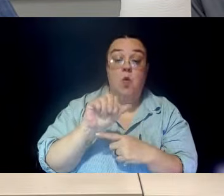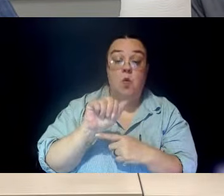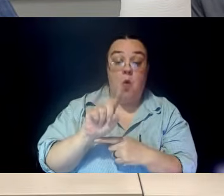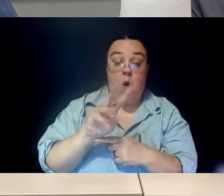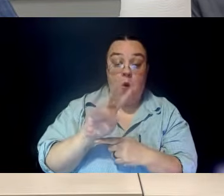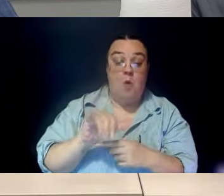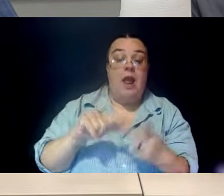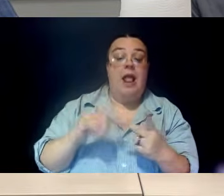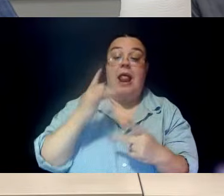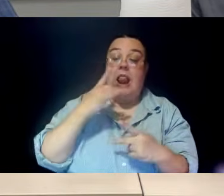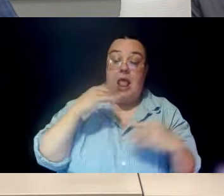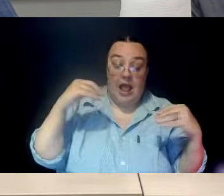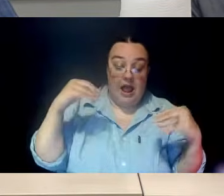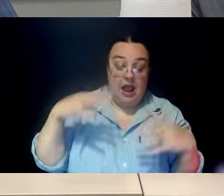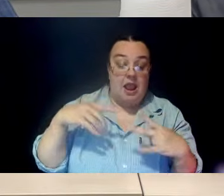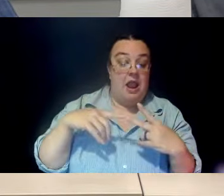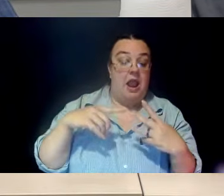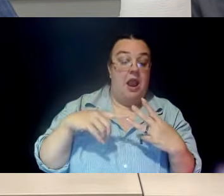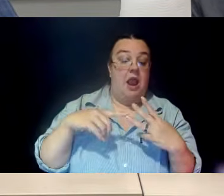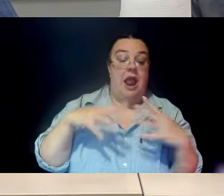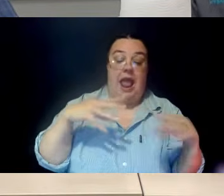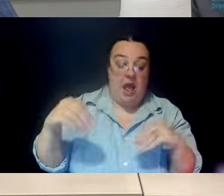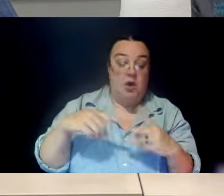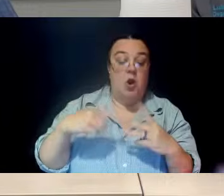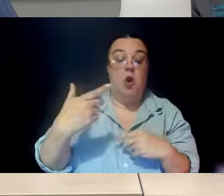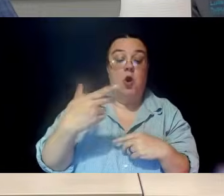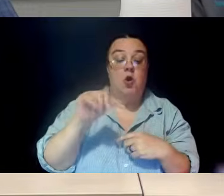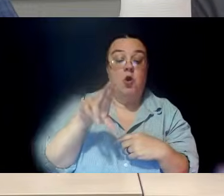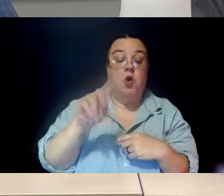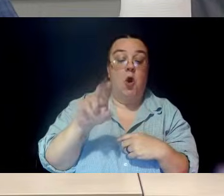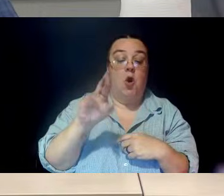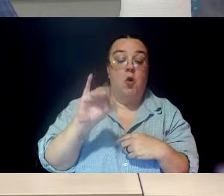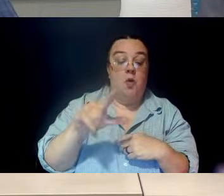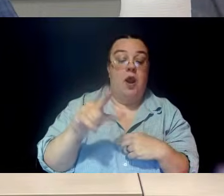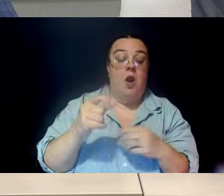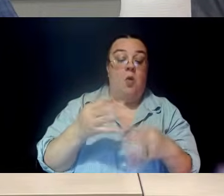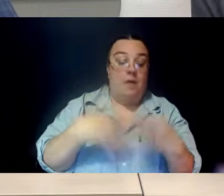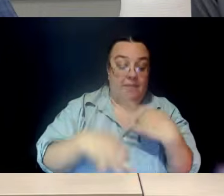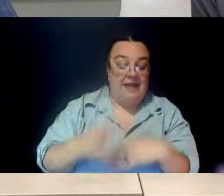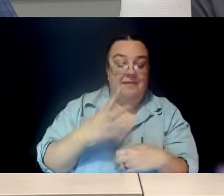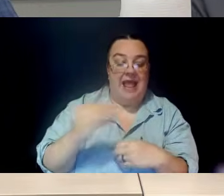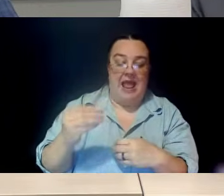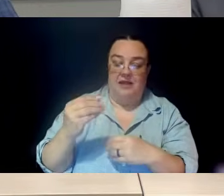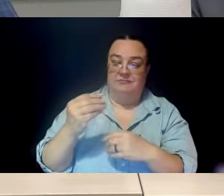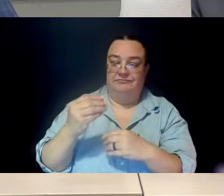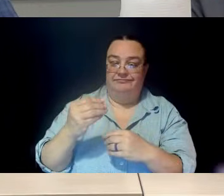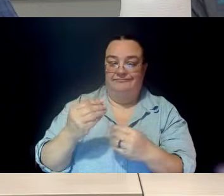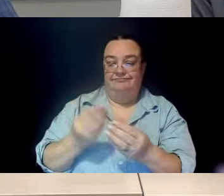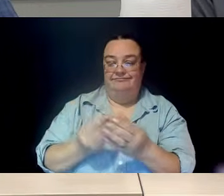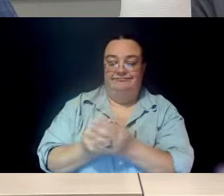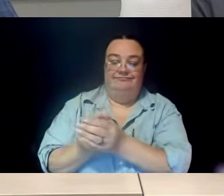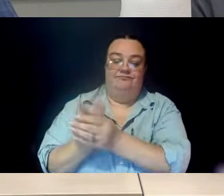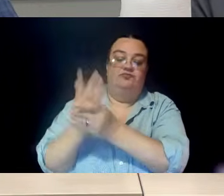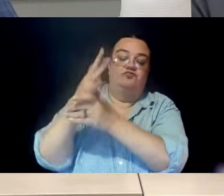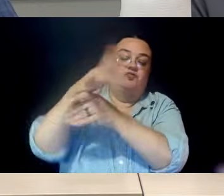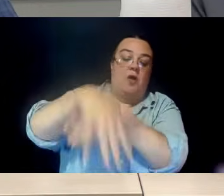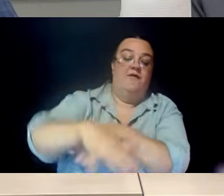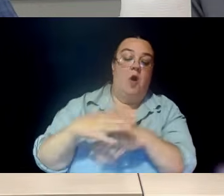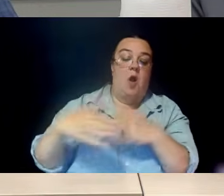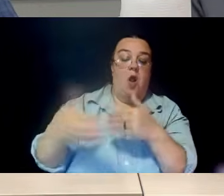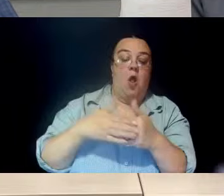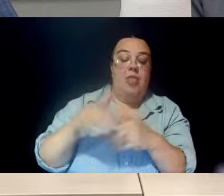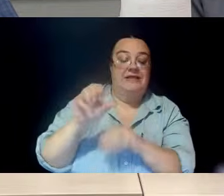lighting outages, guardrail replacement, and vegetation overgrowth along state maintained road. As a result of